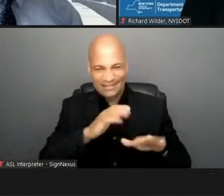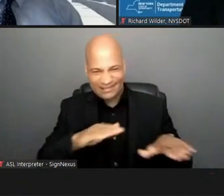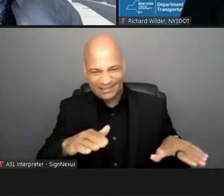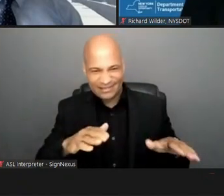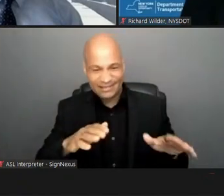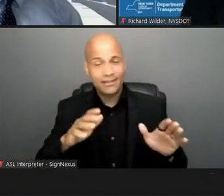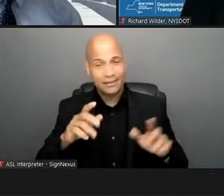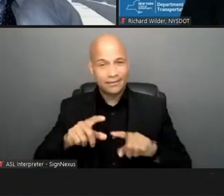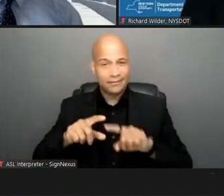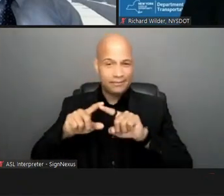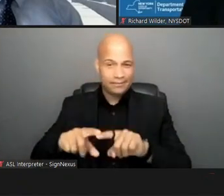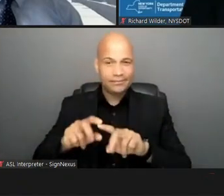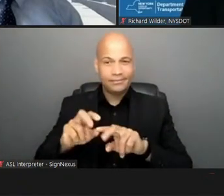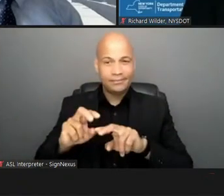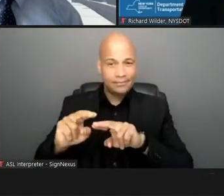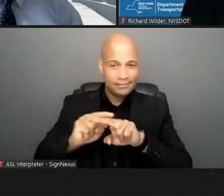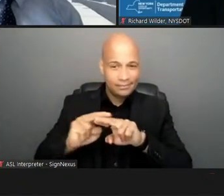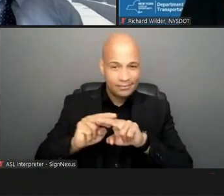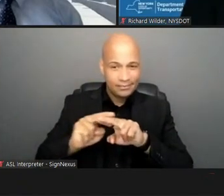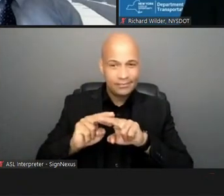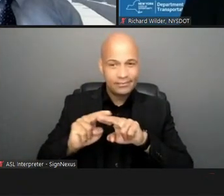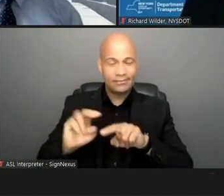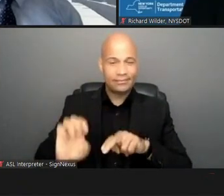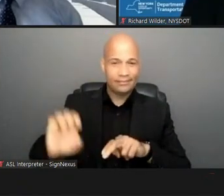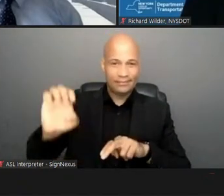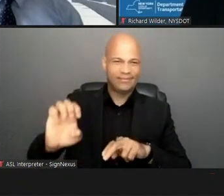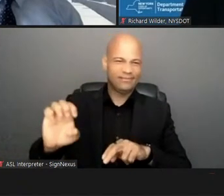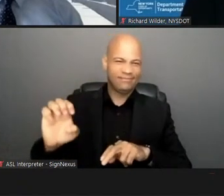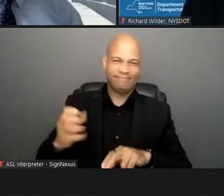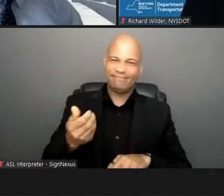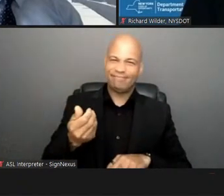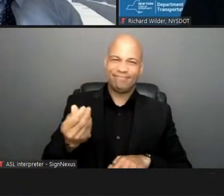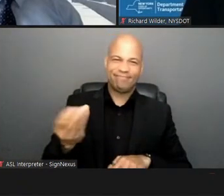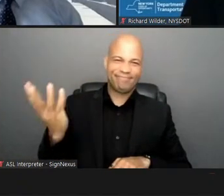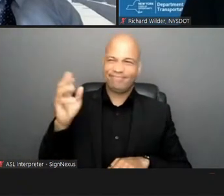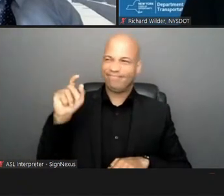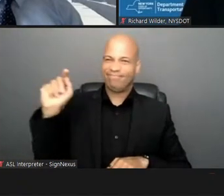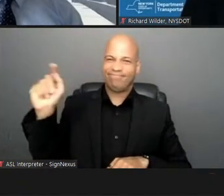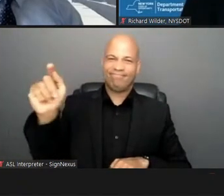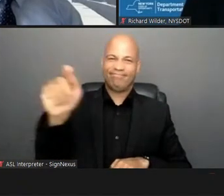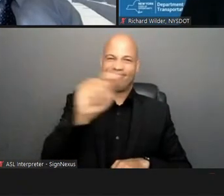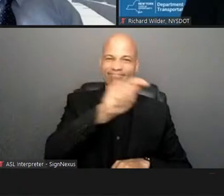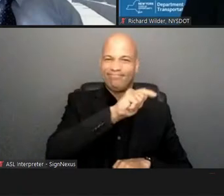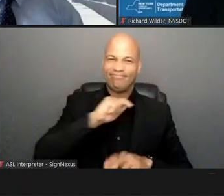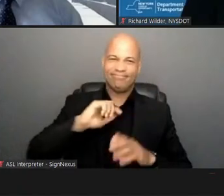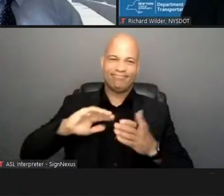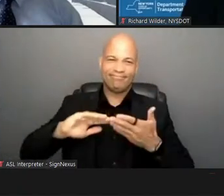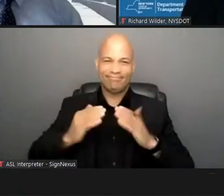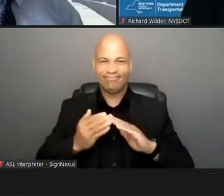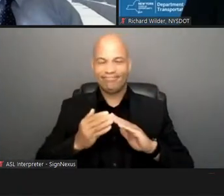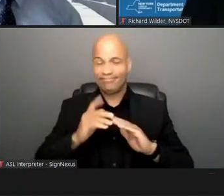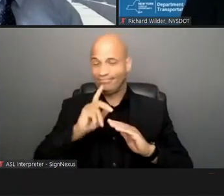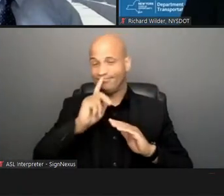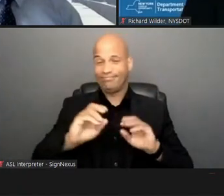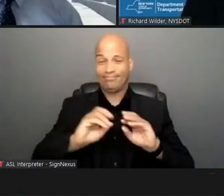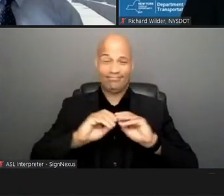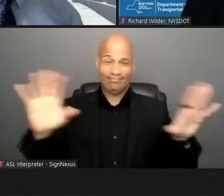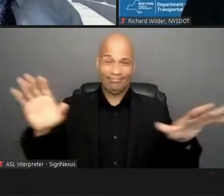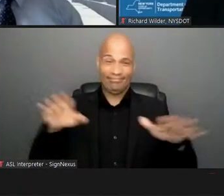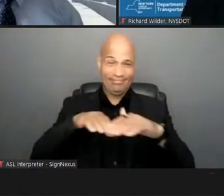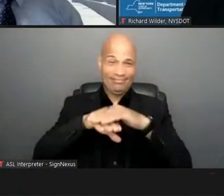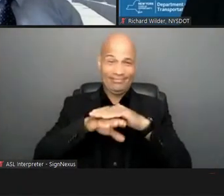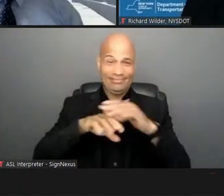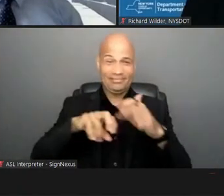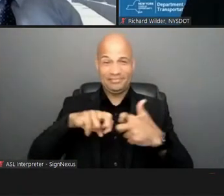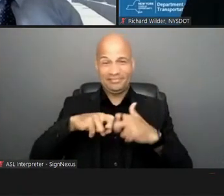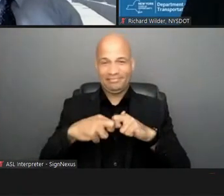stations with elevators of which we have far too few across the city clearly these accessibility issues are not new